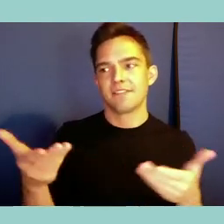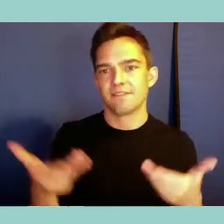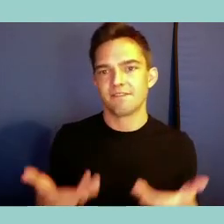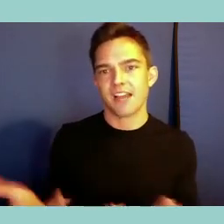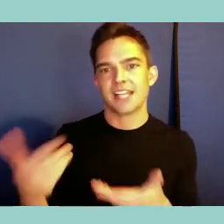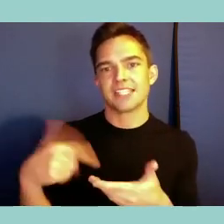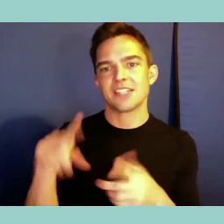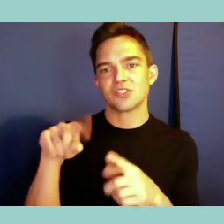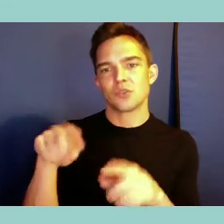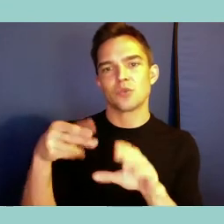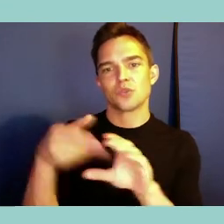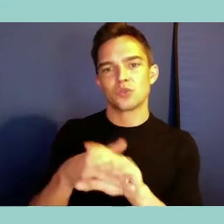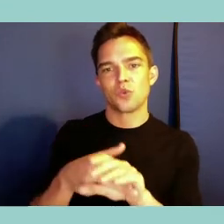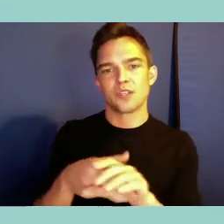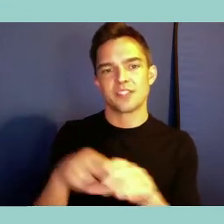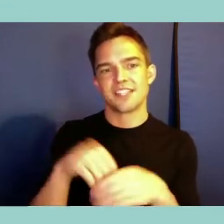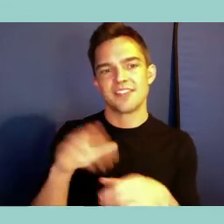in it.